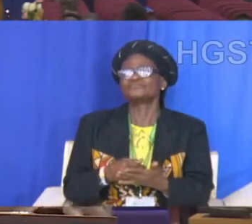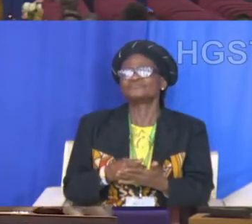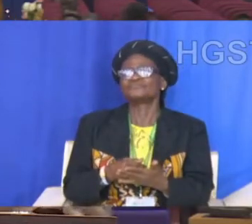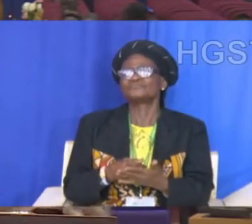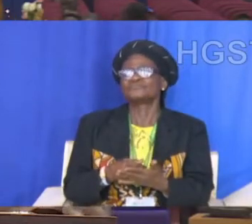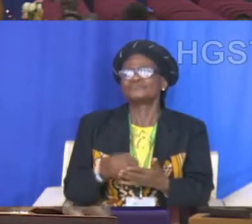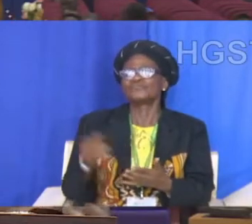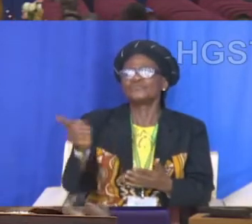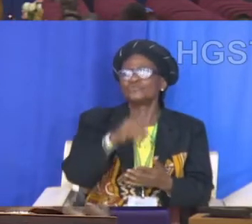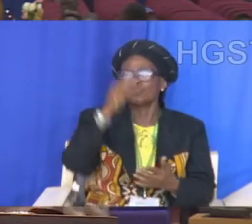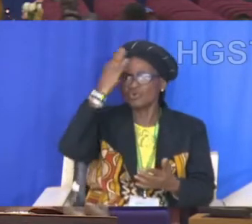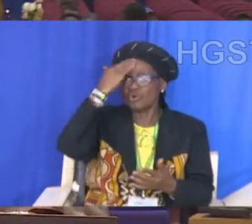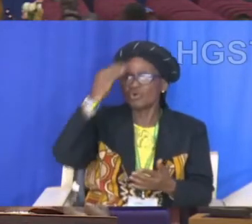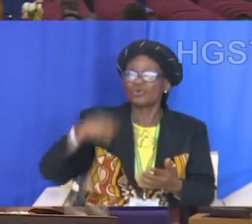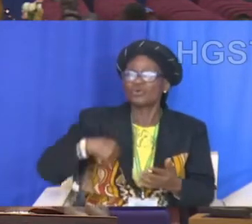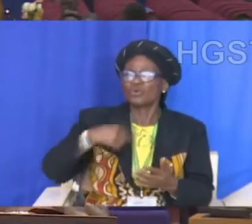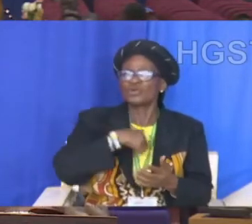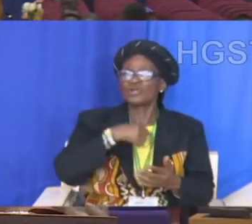You know, we always say,